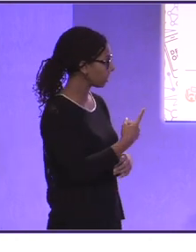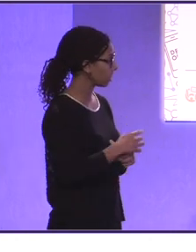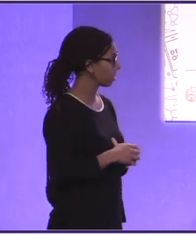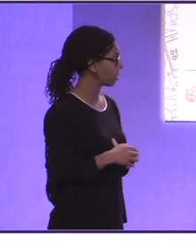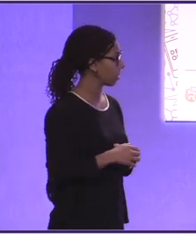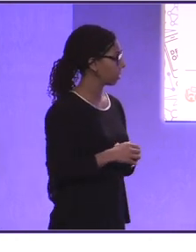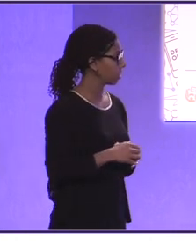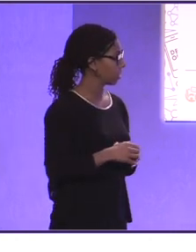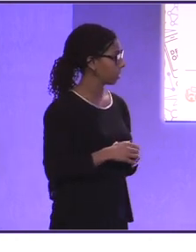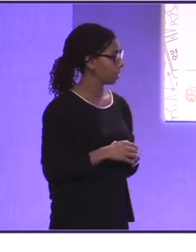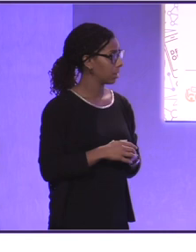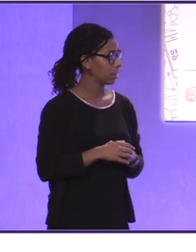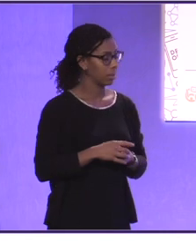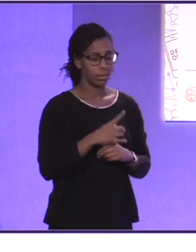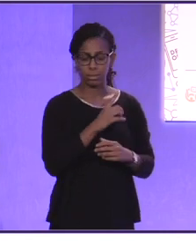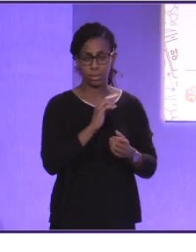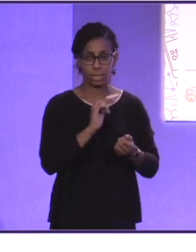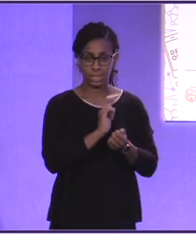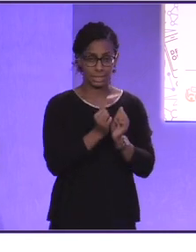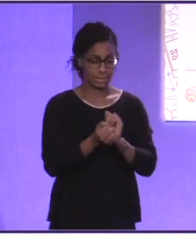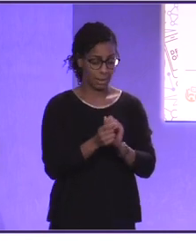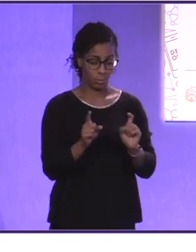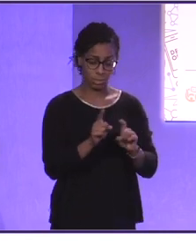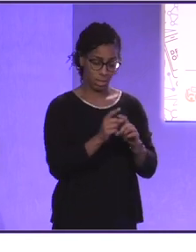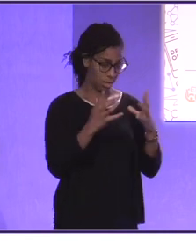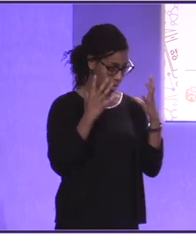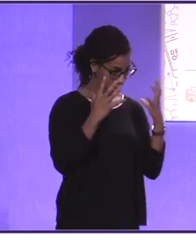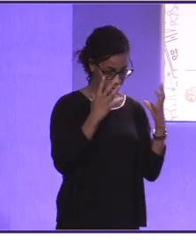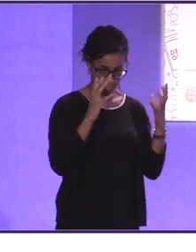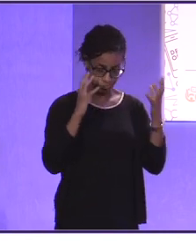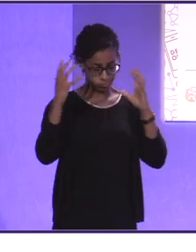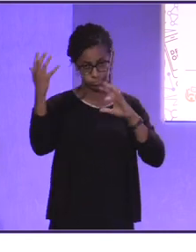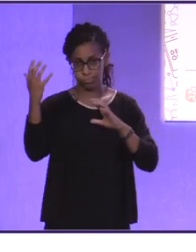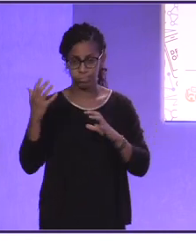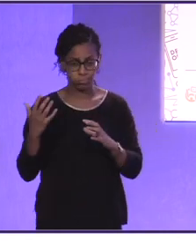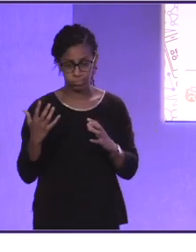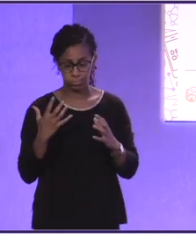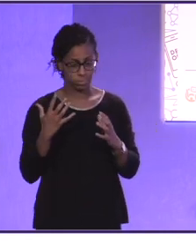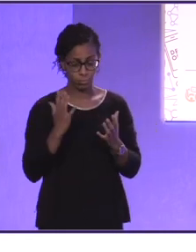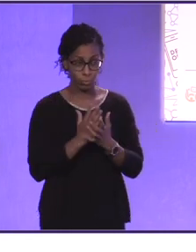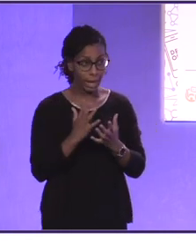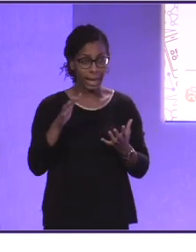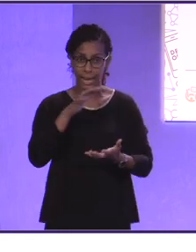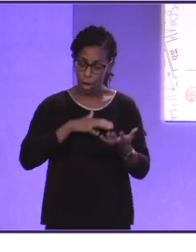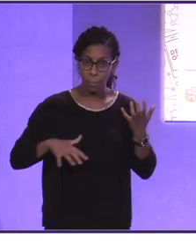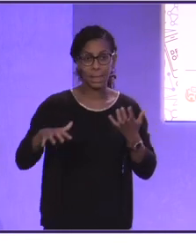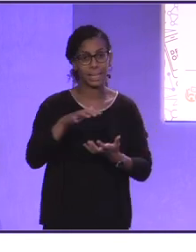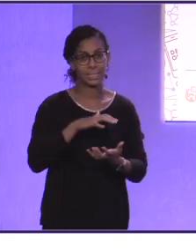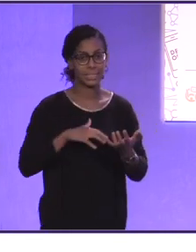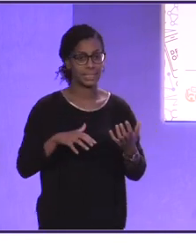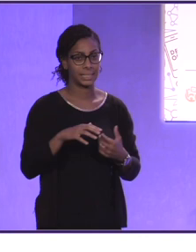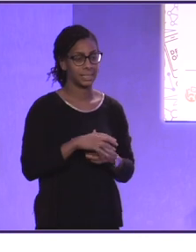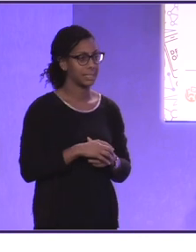The example was 2+2, and the test was, so in real life, it was more complicated than that.